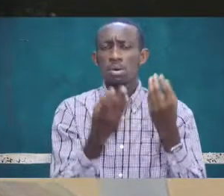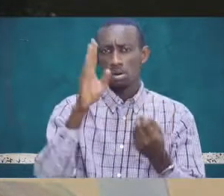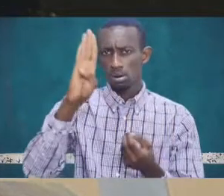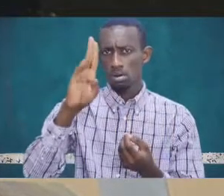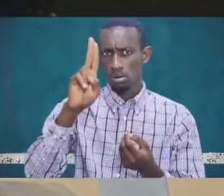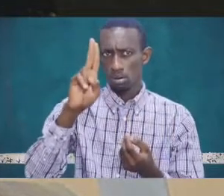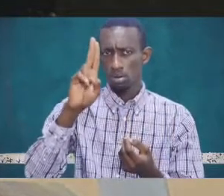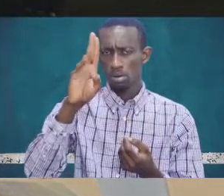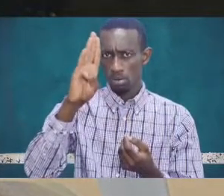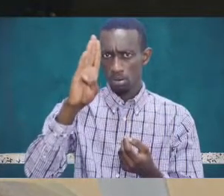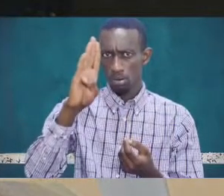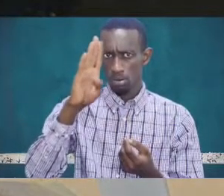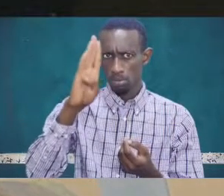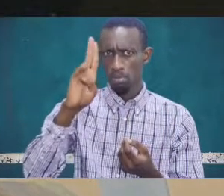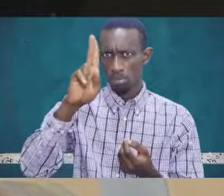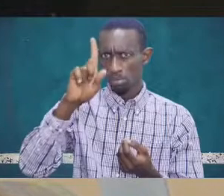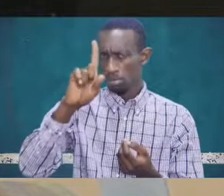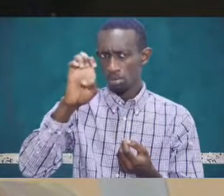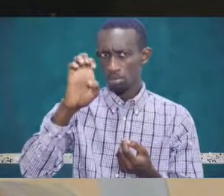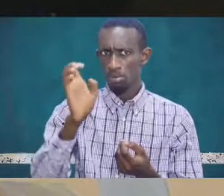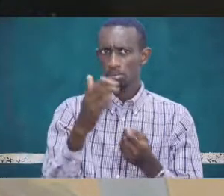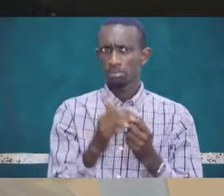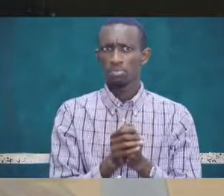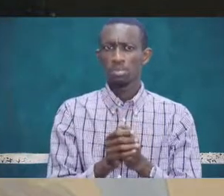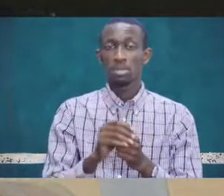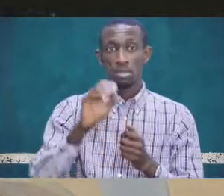of a colorless gas.